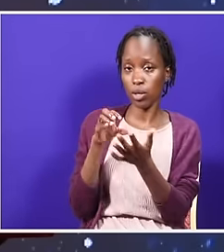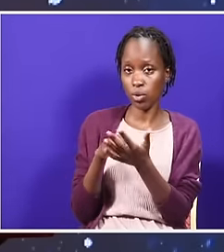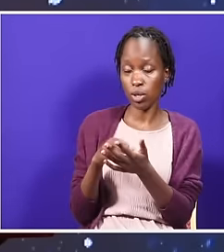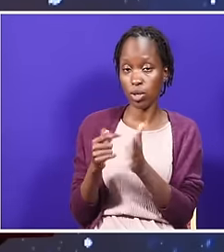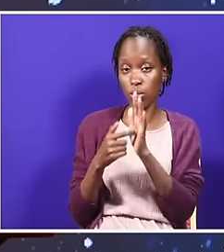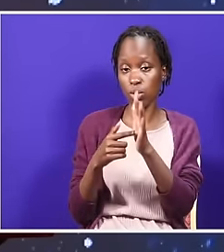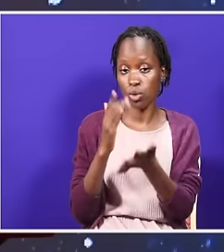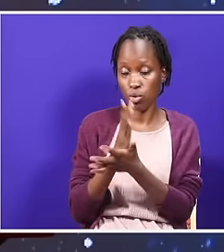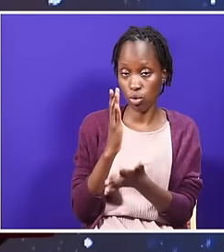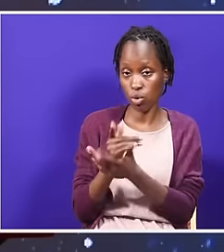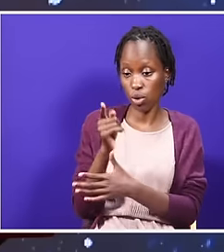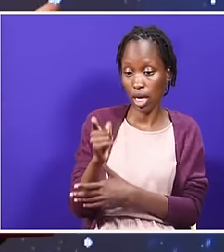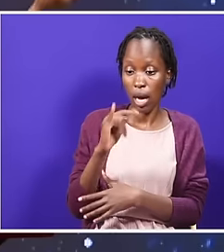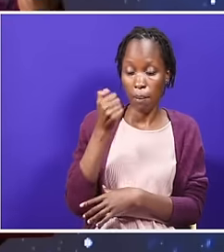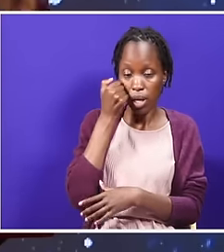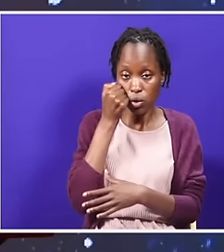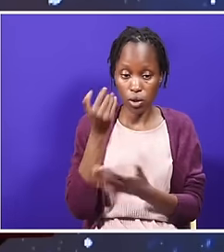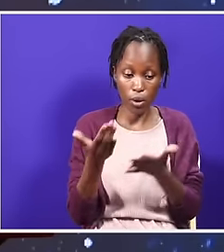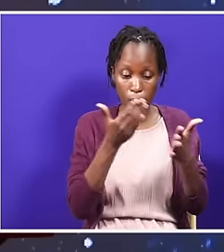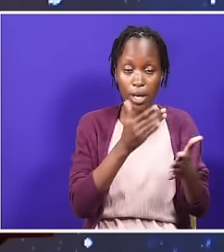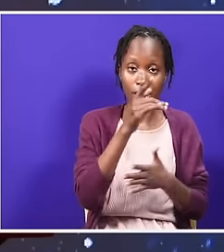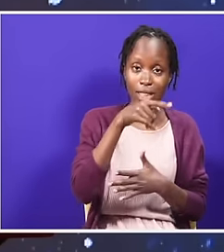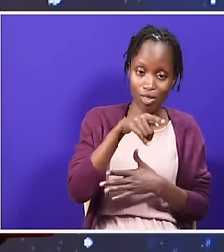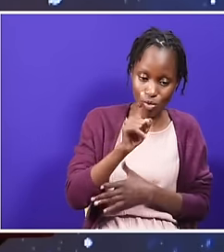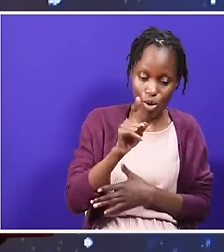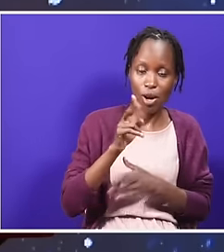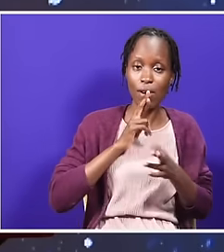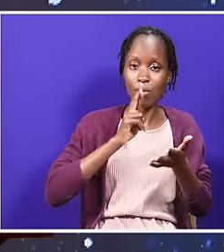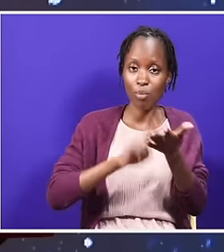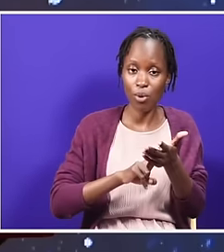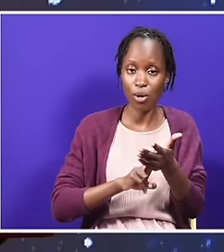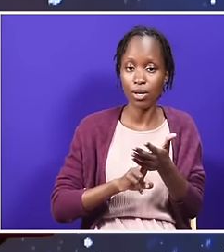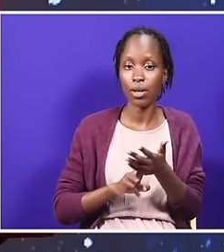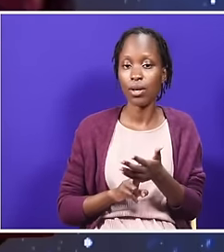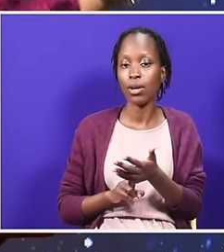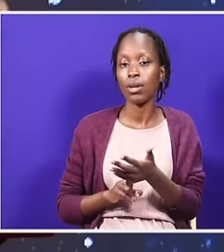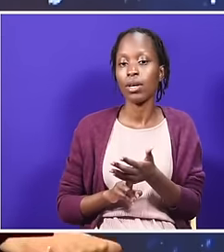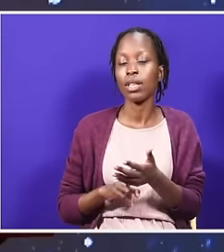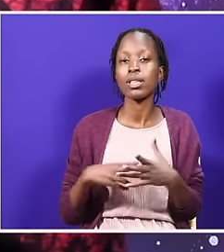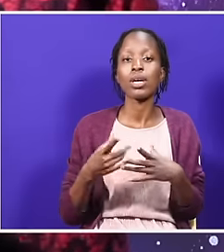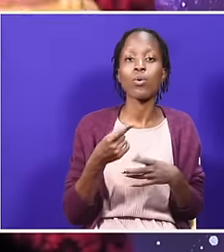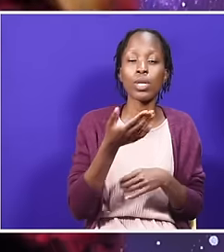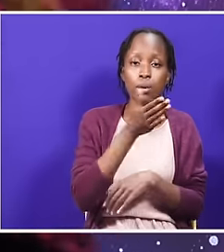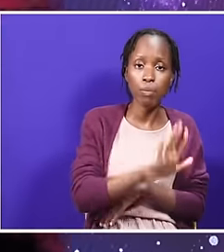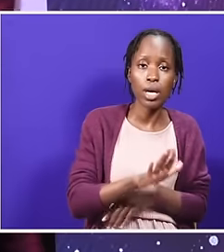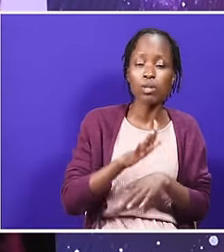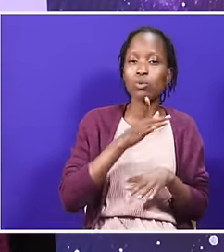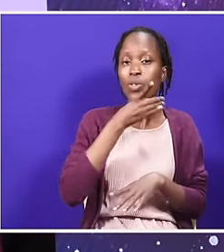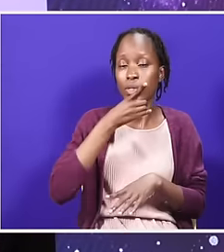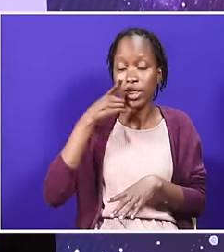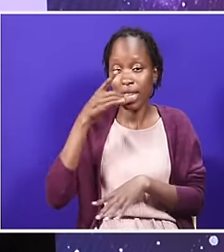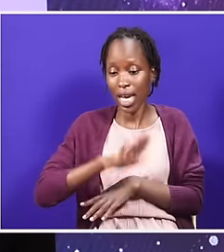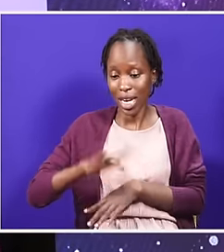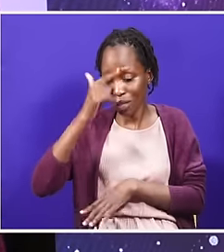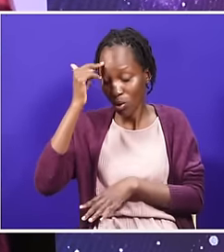despite him and Joshua bringing the right report, they ended up back in the desert based on the